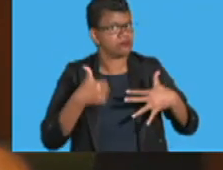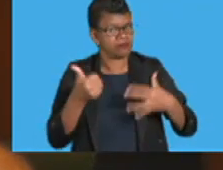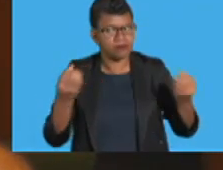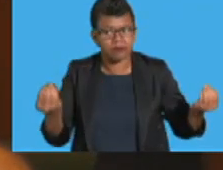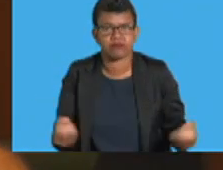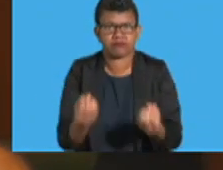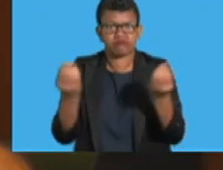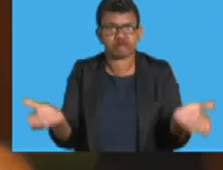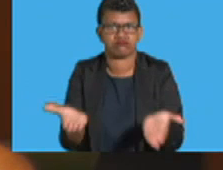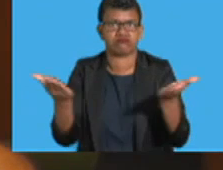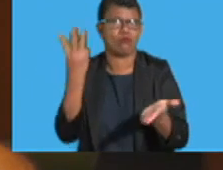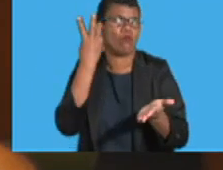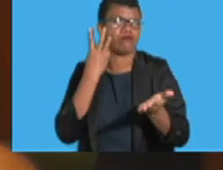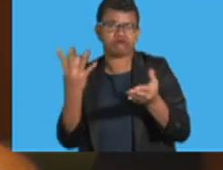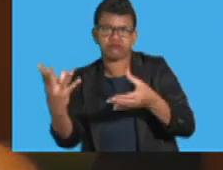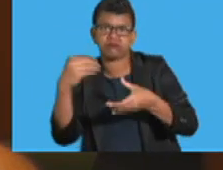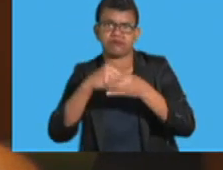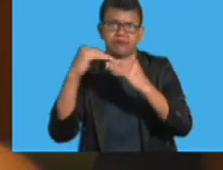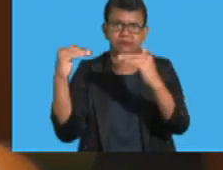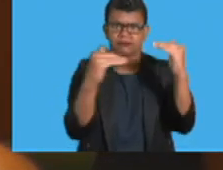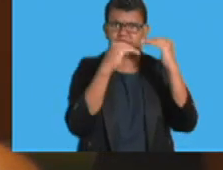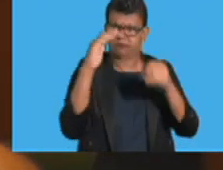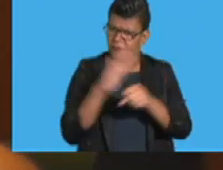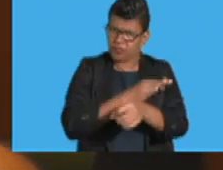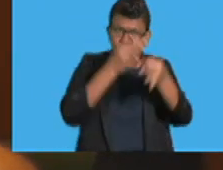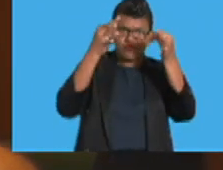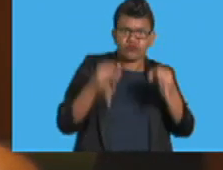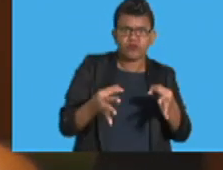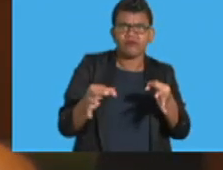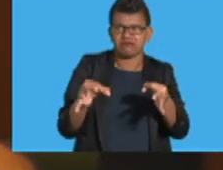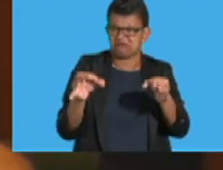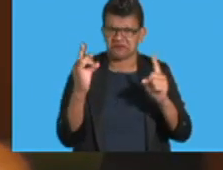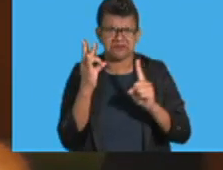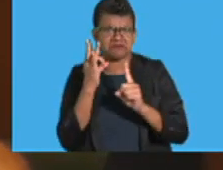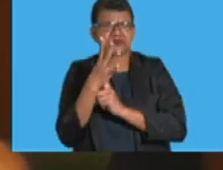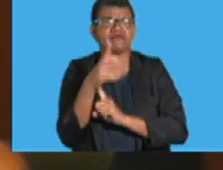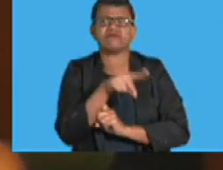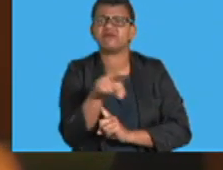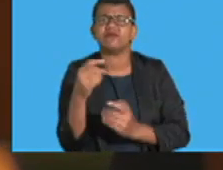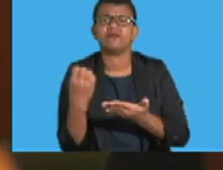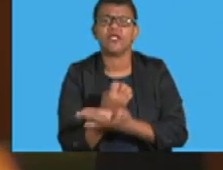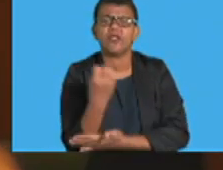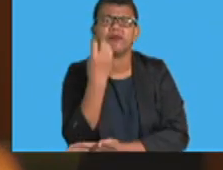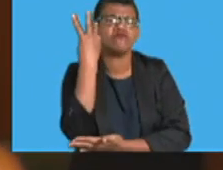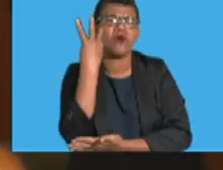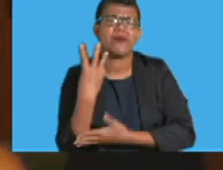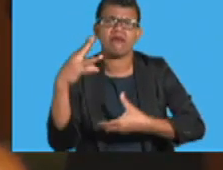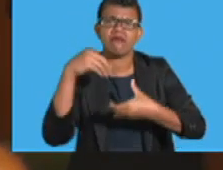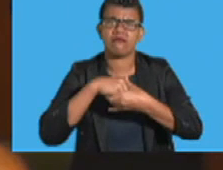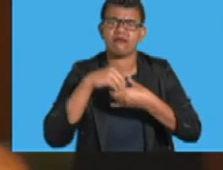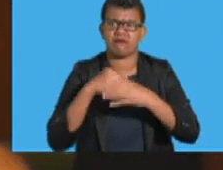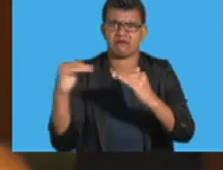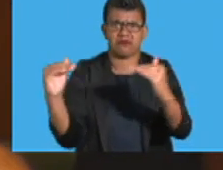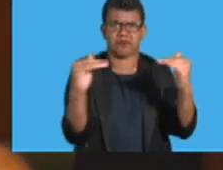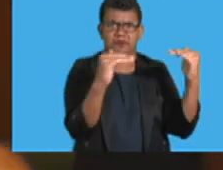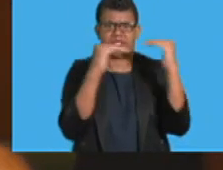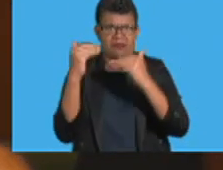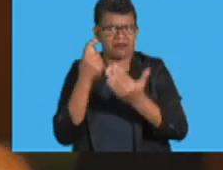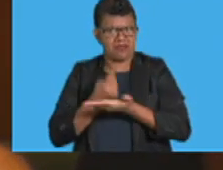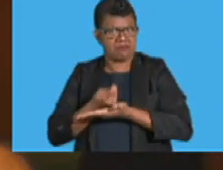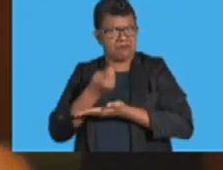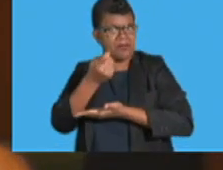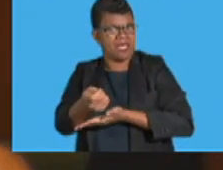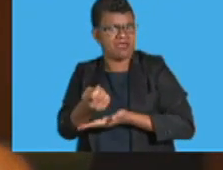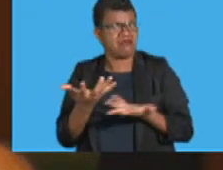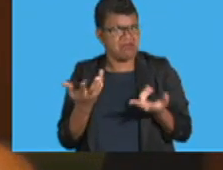they relate to family planning, childcare, economic independence, and choices of paid work. Resources will be provided to women's groups to